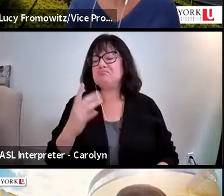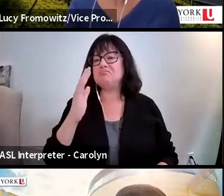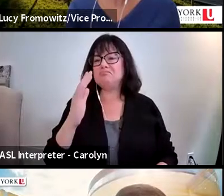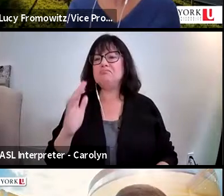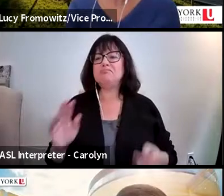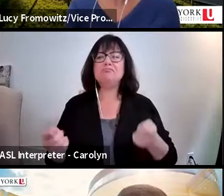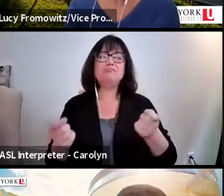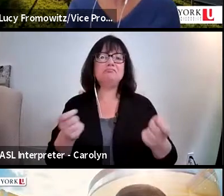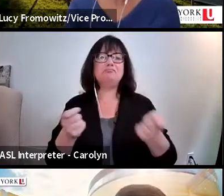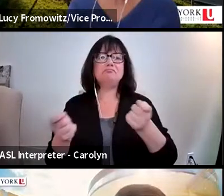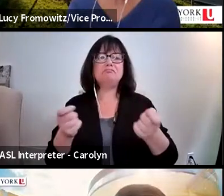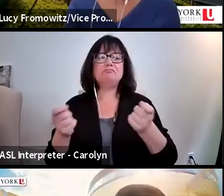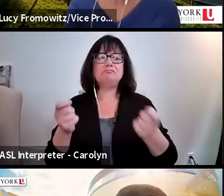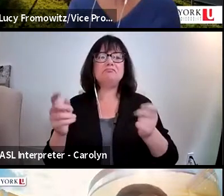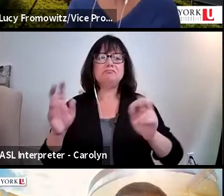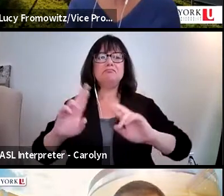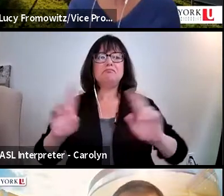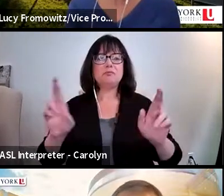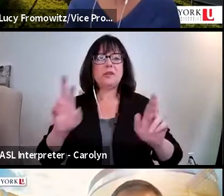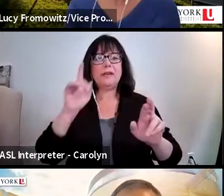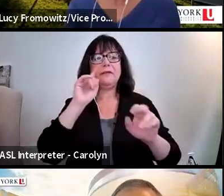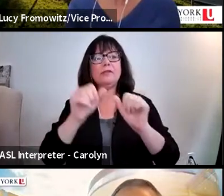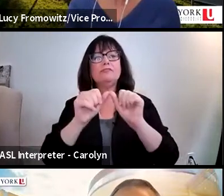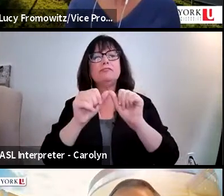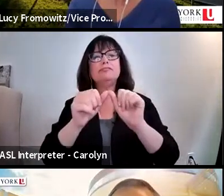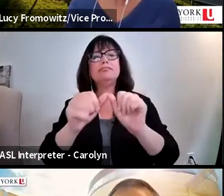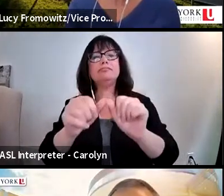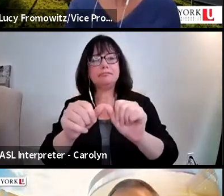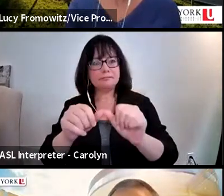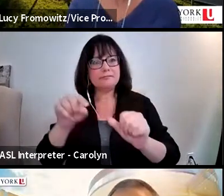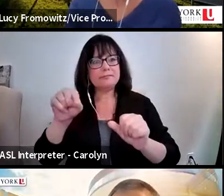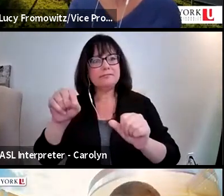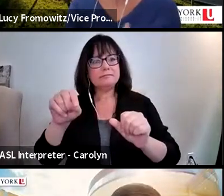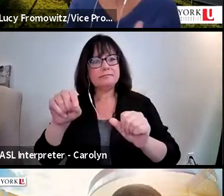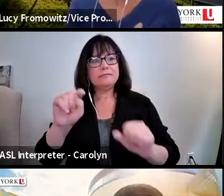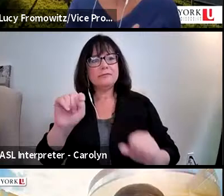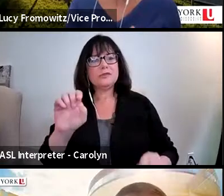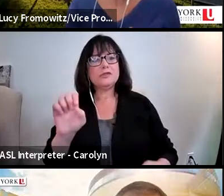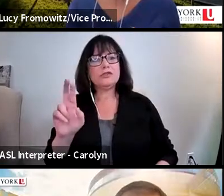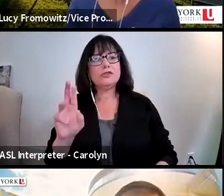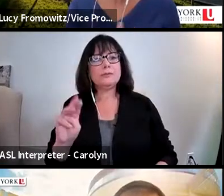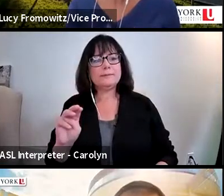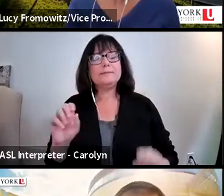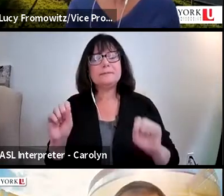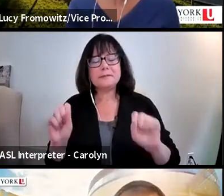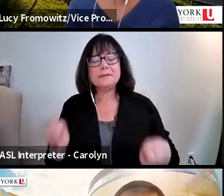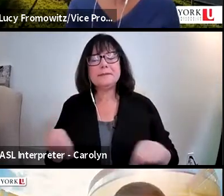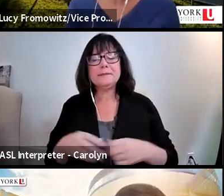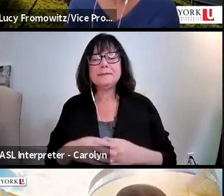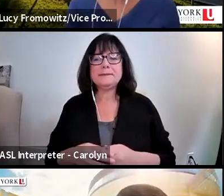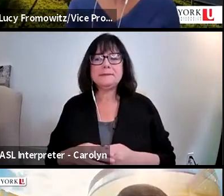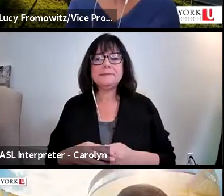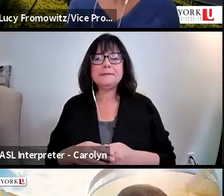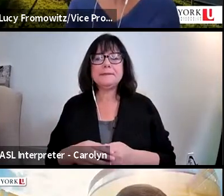functioning well for the remainder of the term. But definitely the need for timely, quick communication if there are